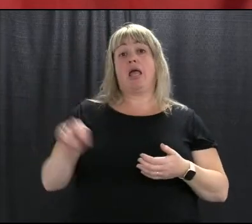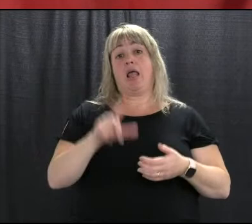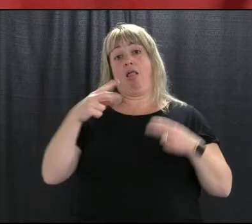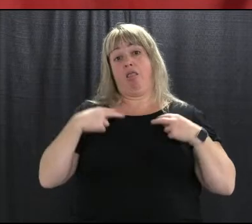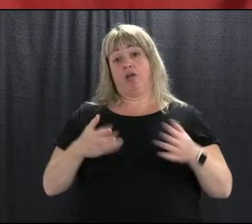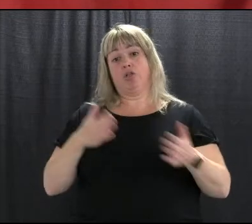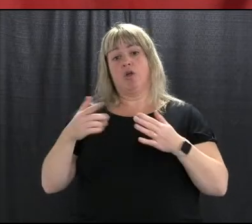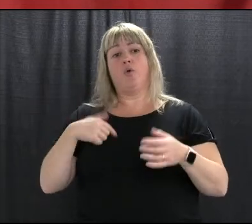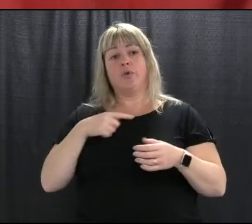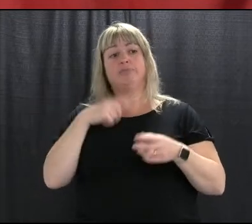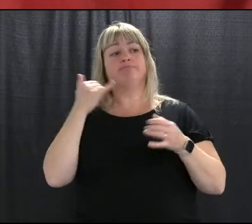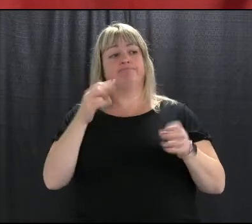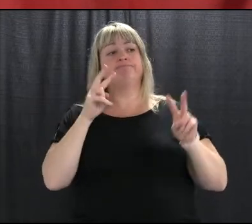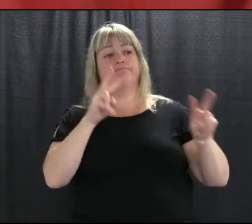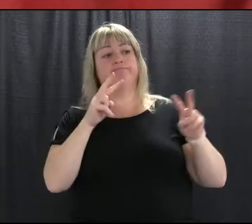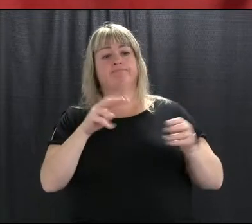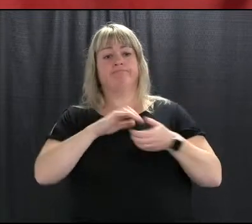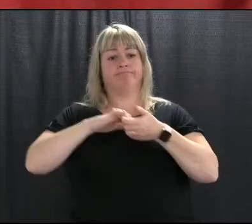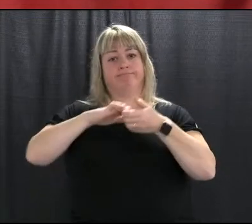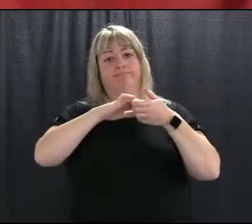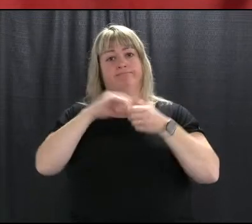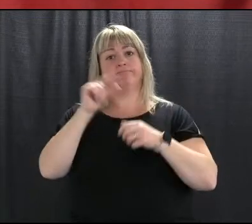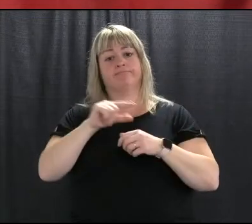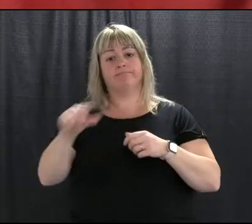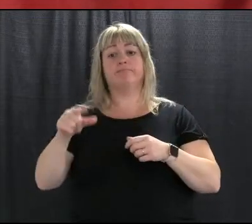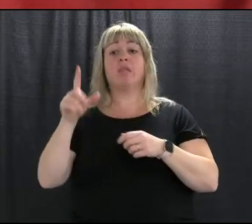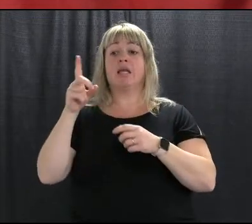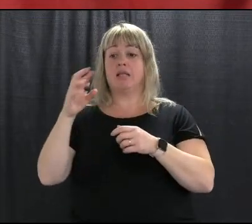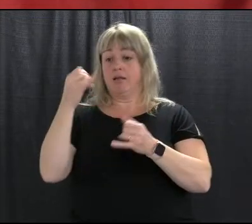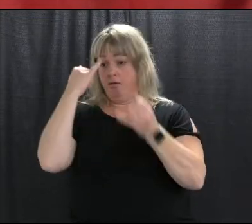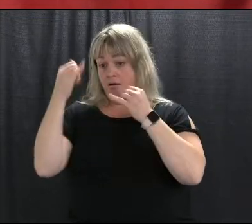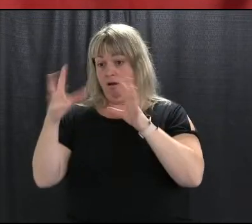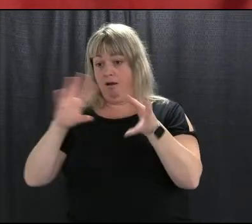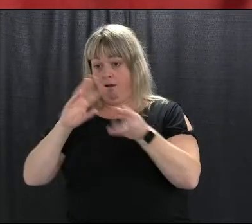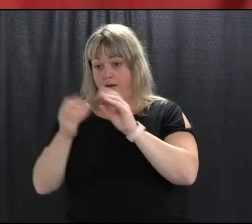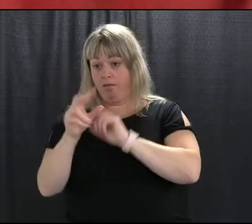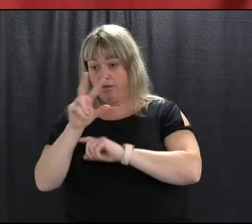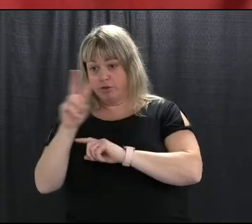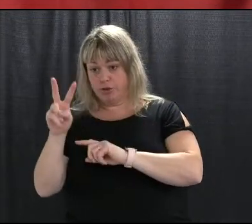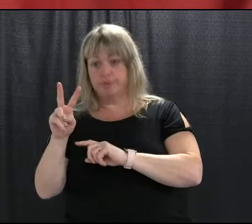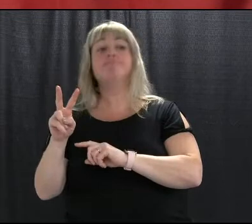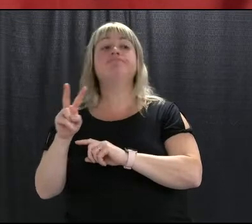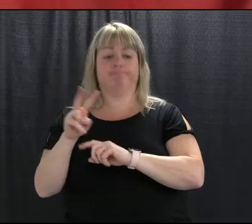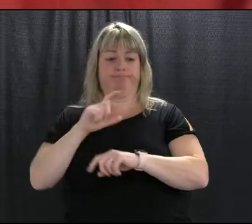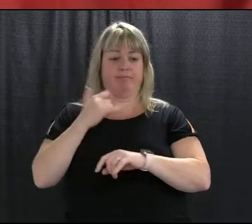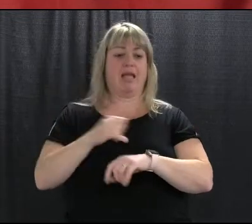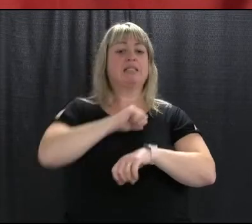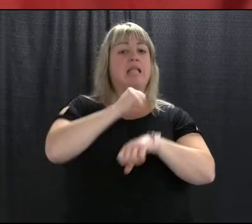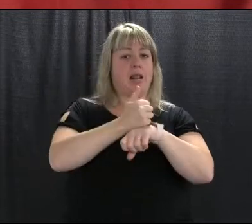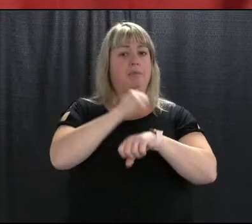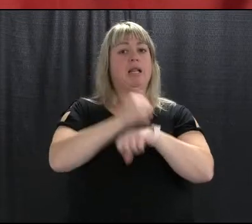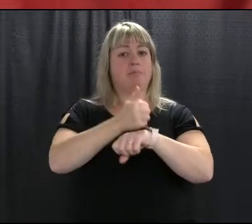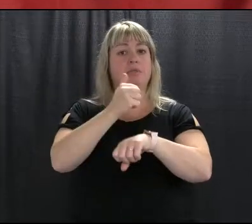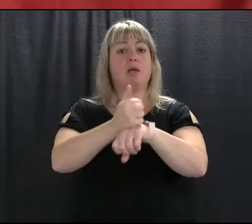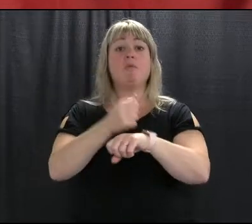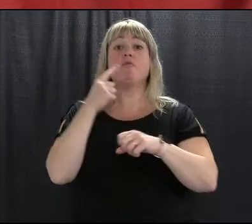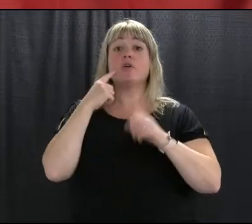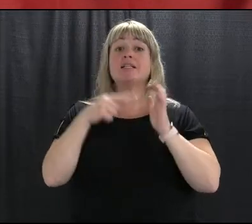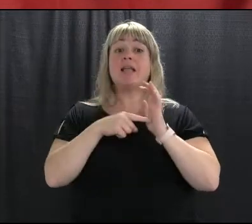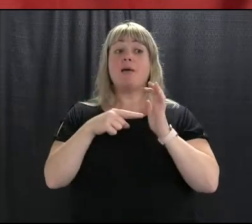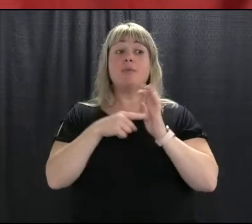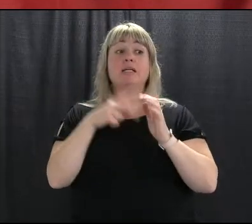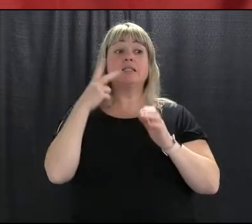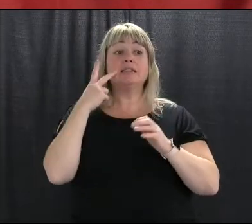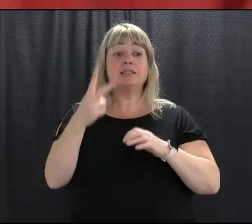to working with government to implement all 32 of the recommendations. Some of these recommendations, like the 4 related